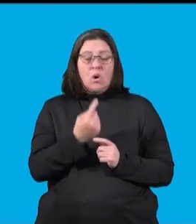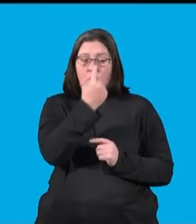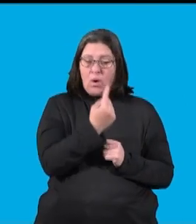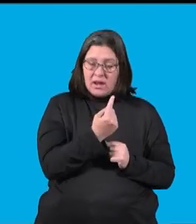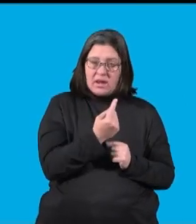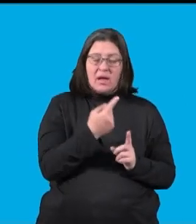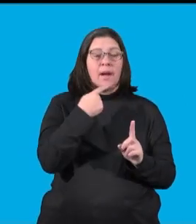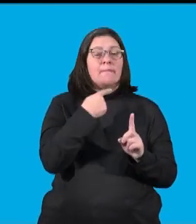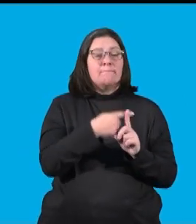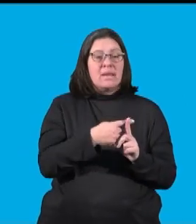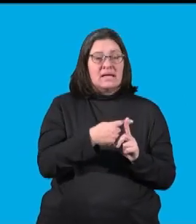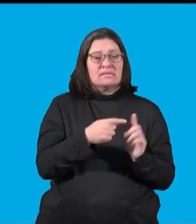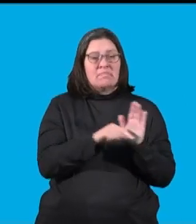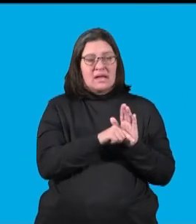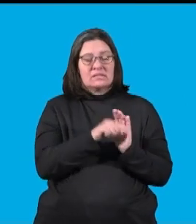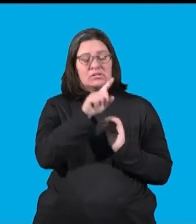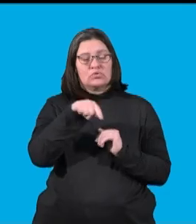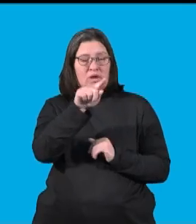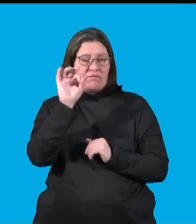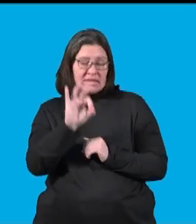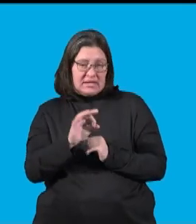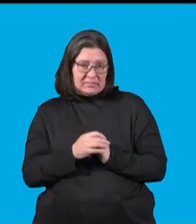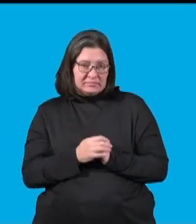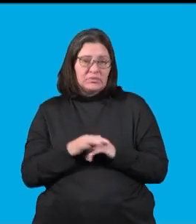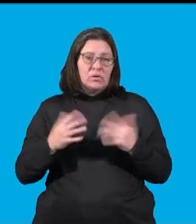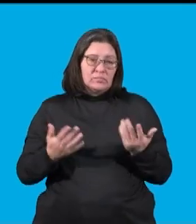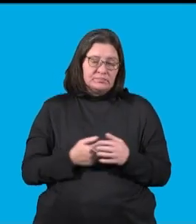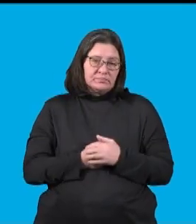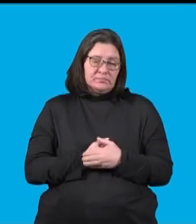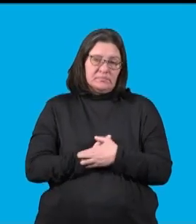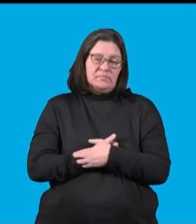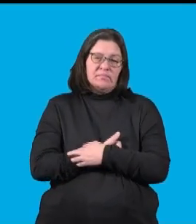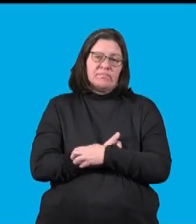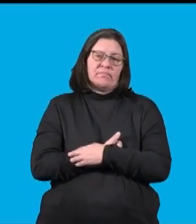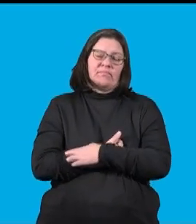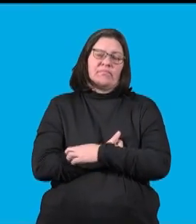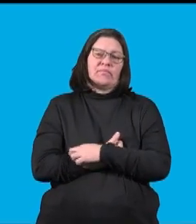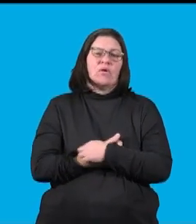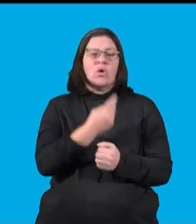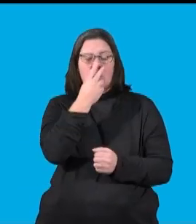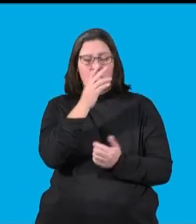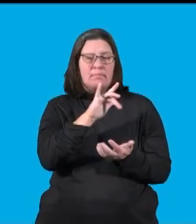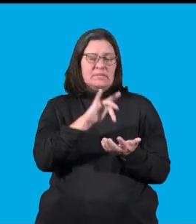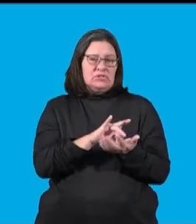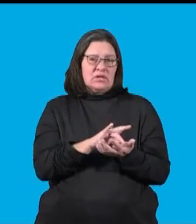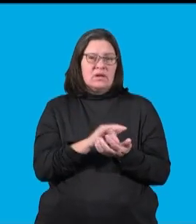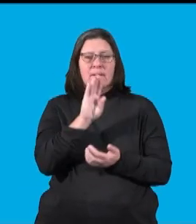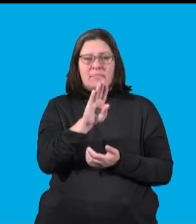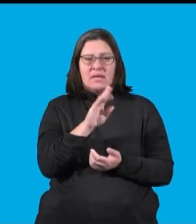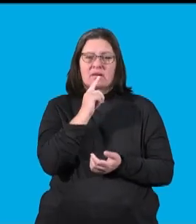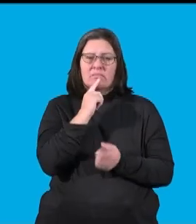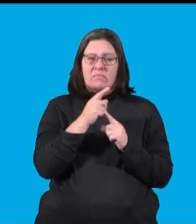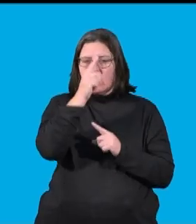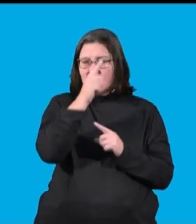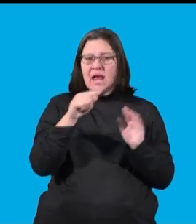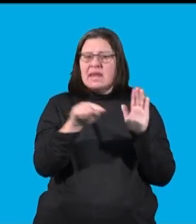to either 1 plus the square root of 3 or 1 minus the square root of 3. We look at the position of